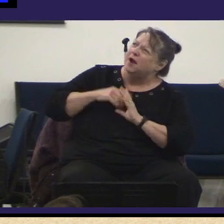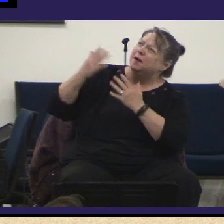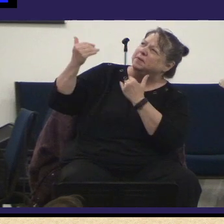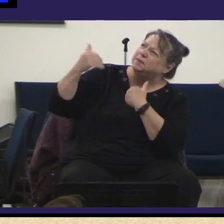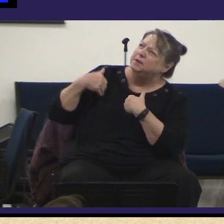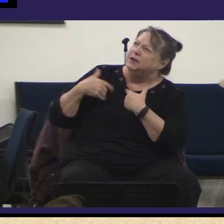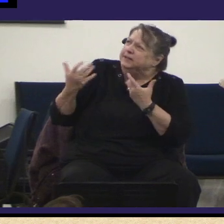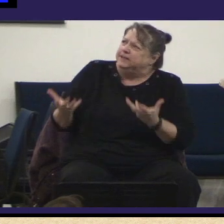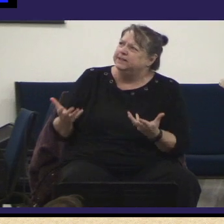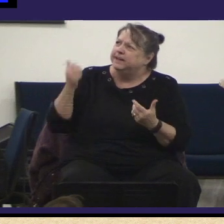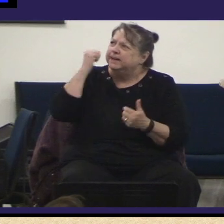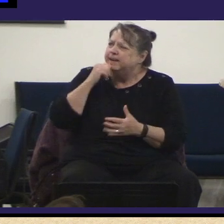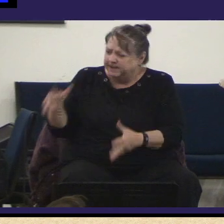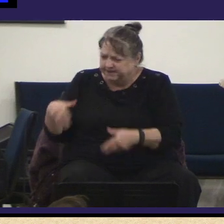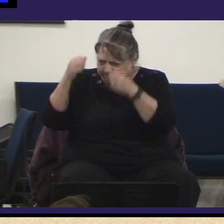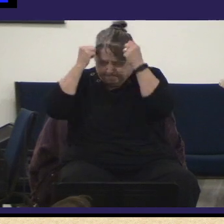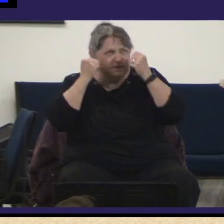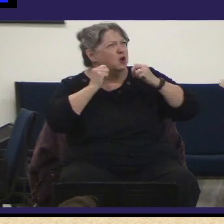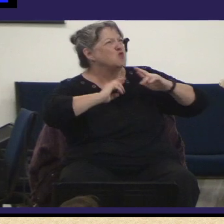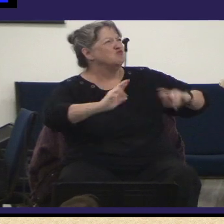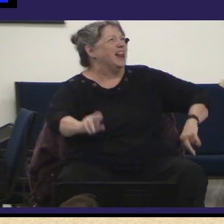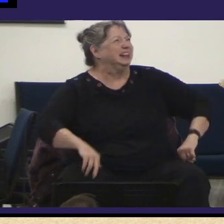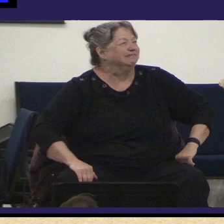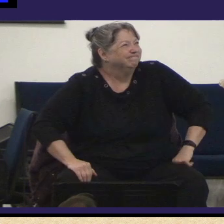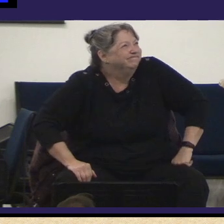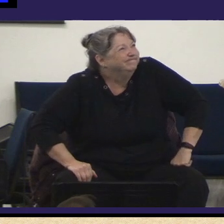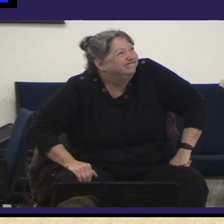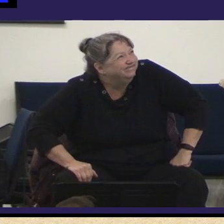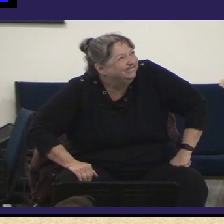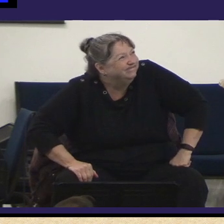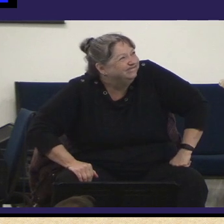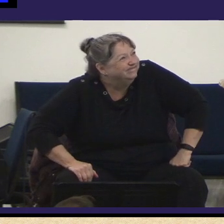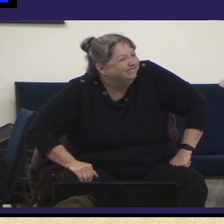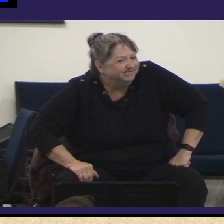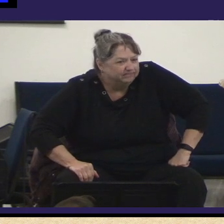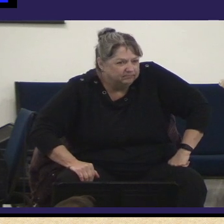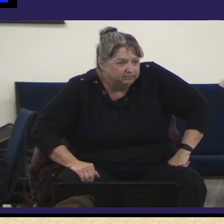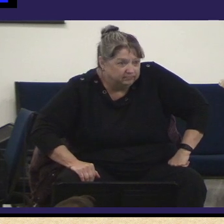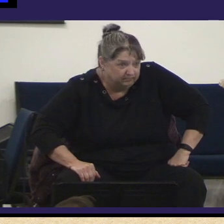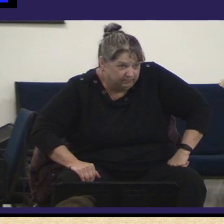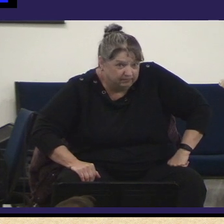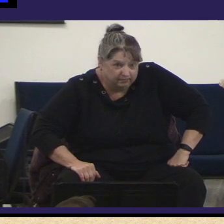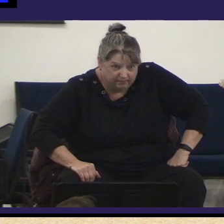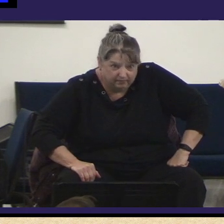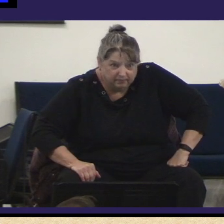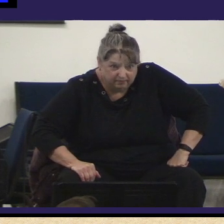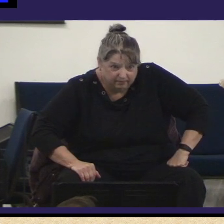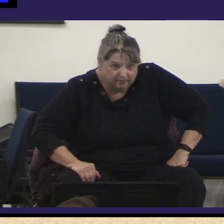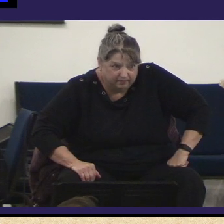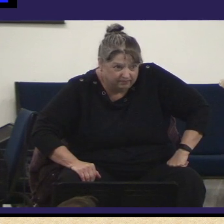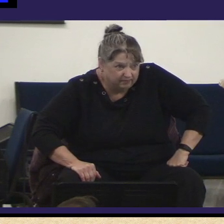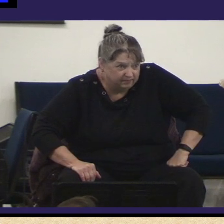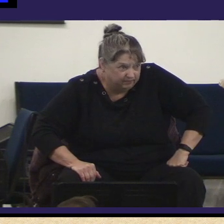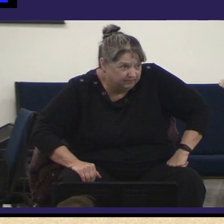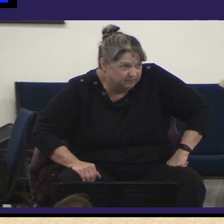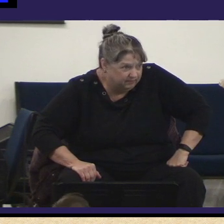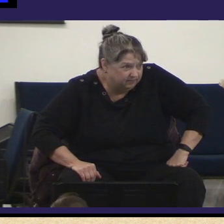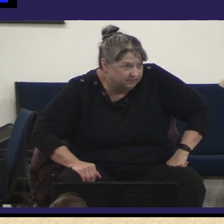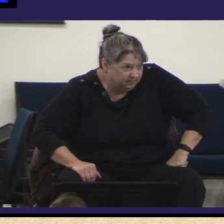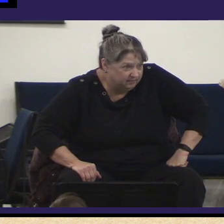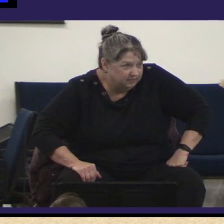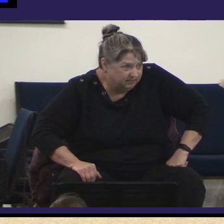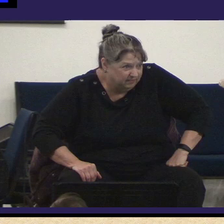begins to introduce these spiritual pieces of the armor of God that every man, woman,